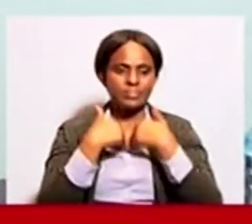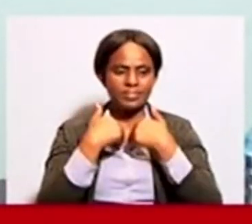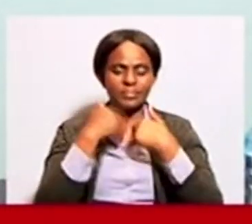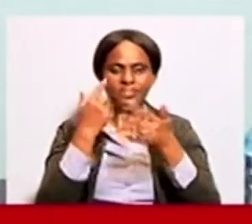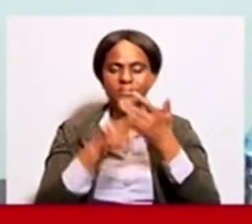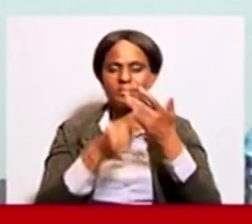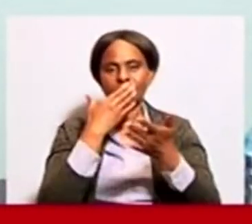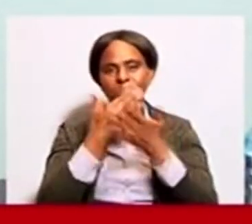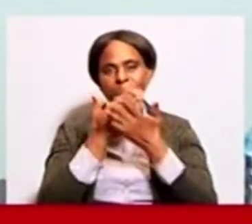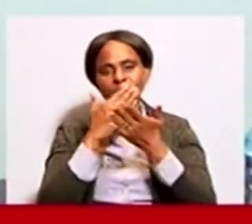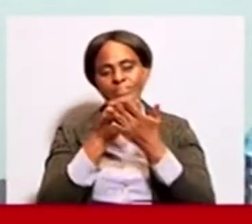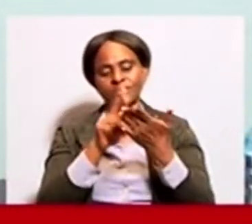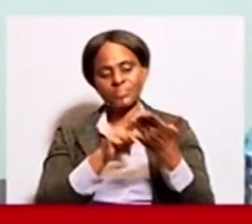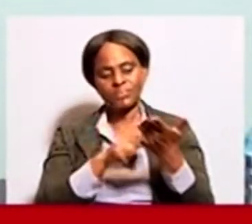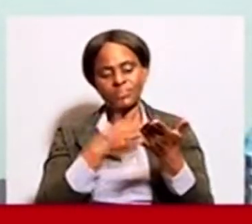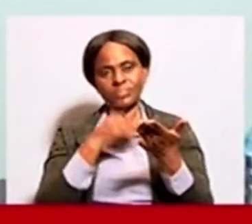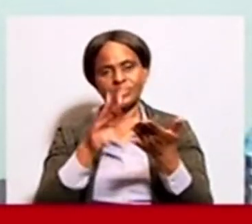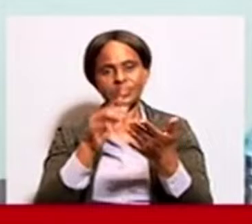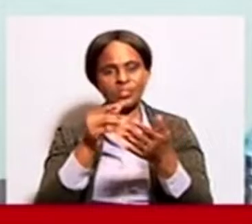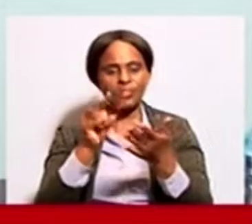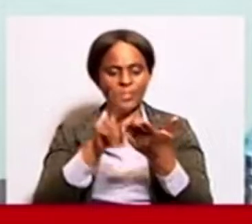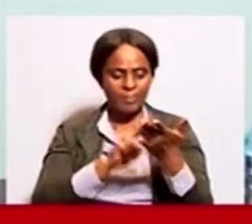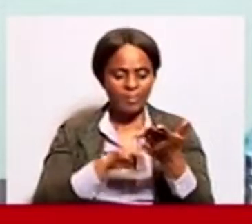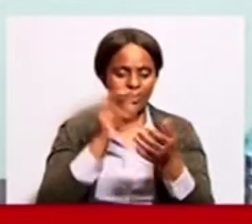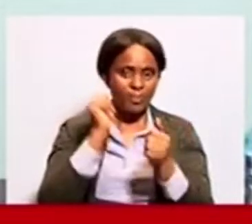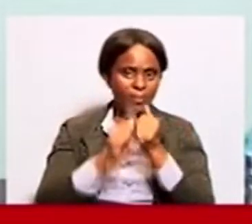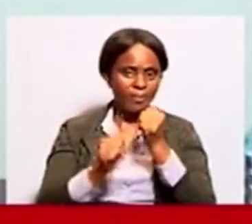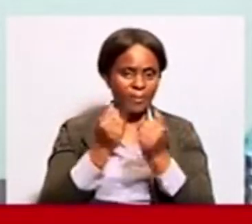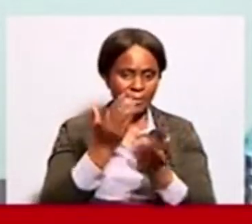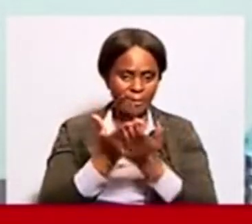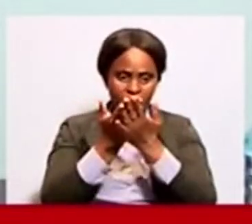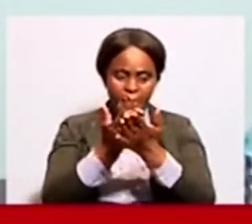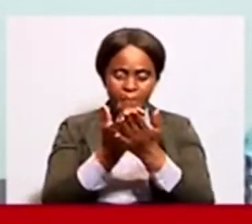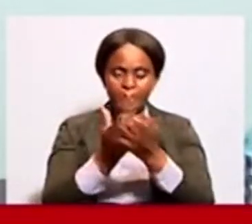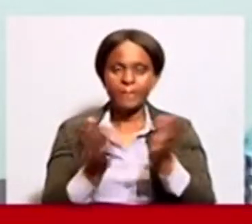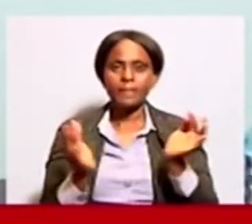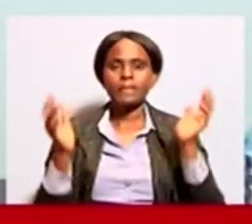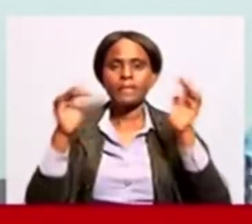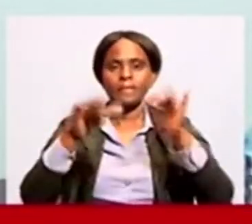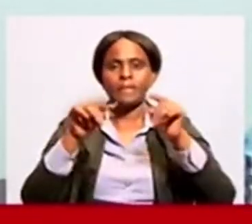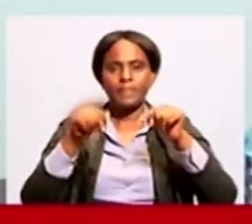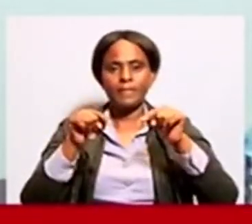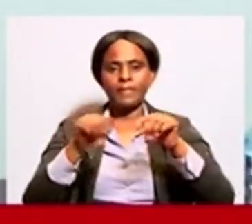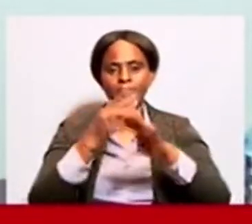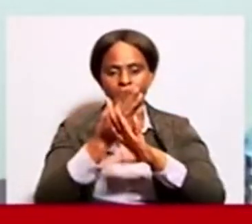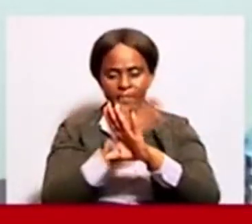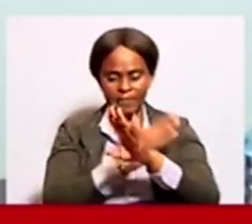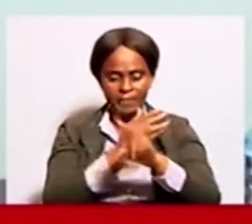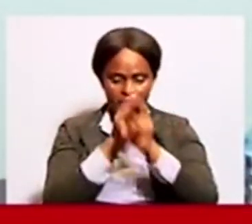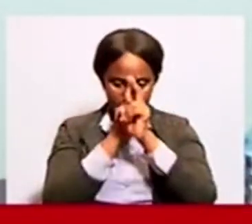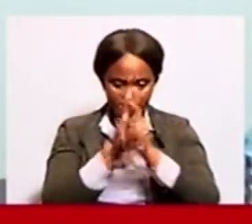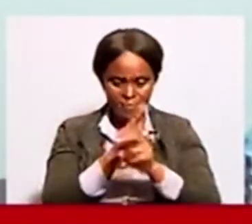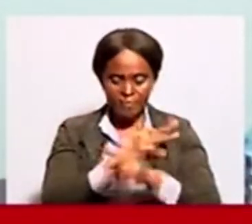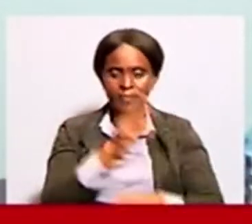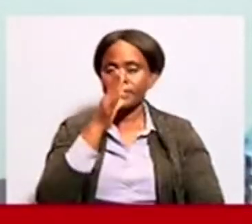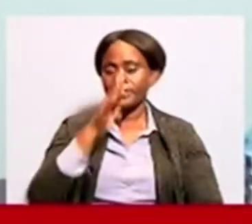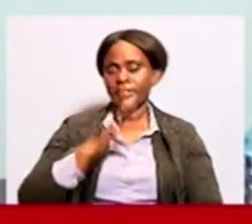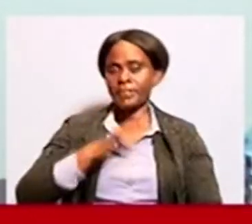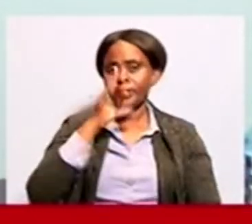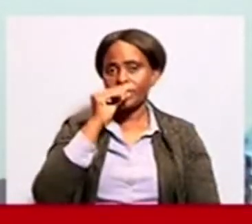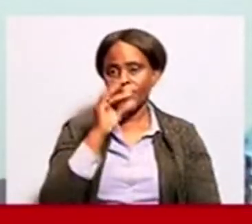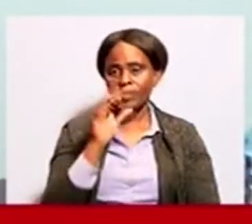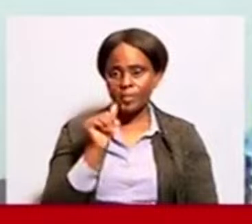a very good report, the report that will then be submitted to the main house before Honorable Madam Speaker. With